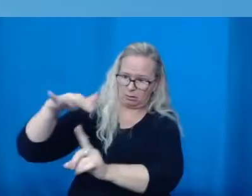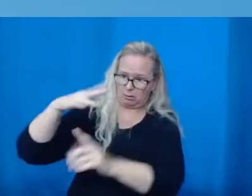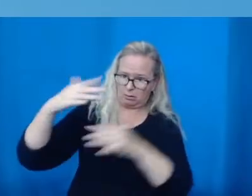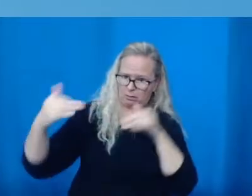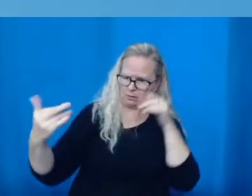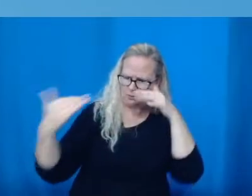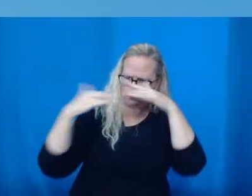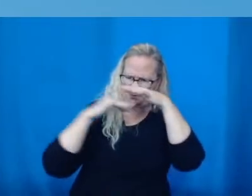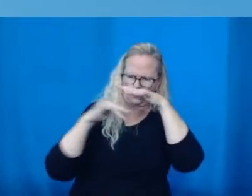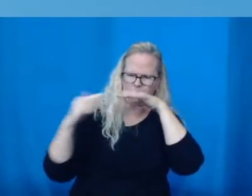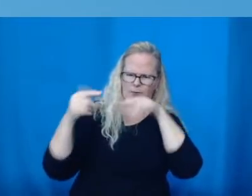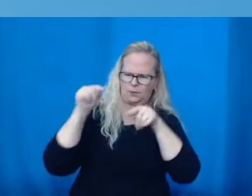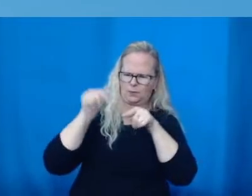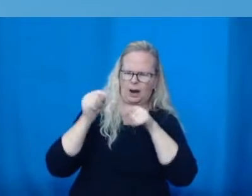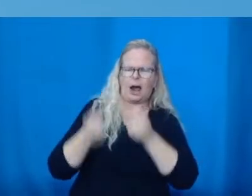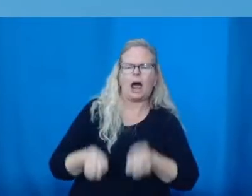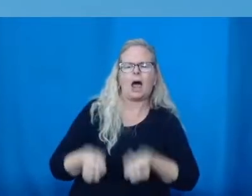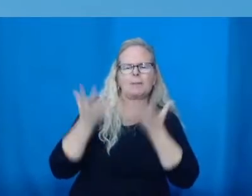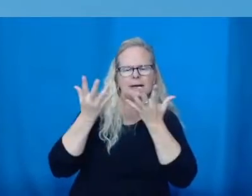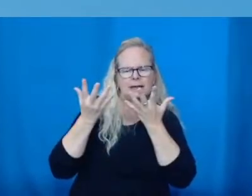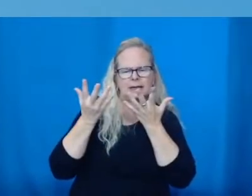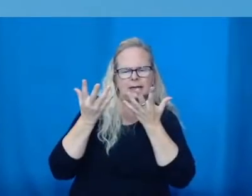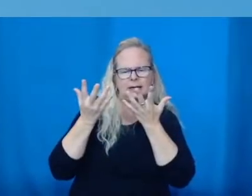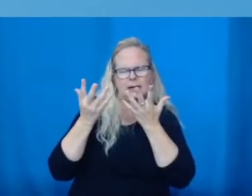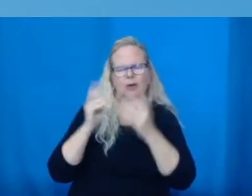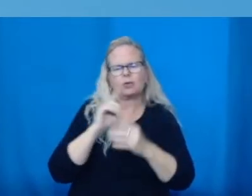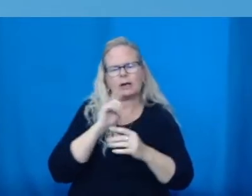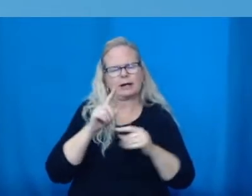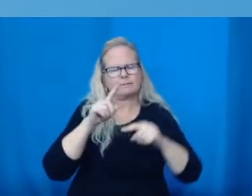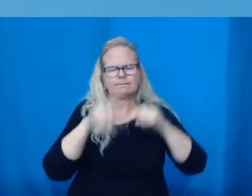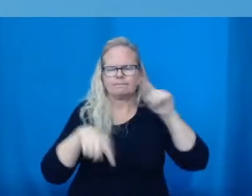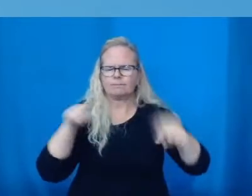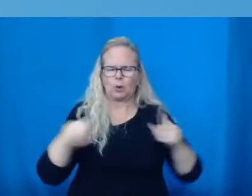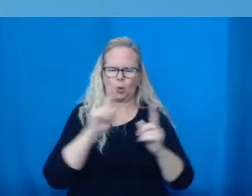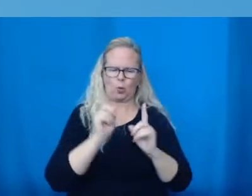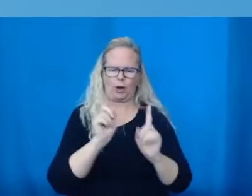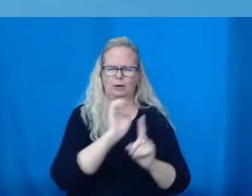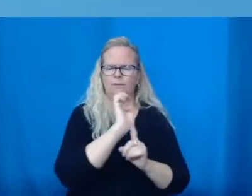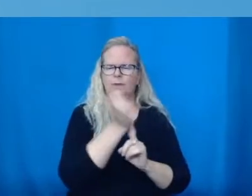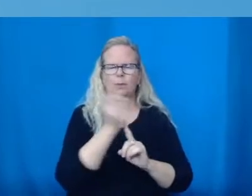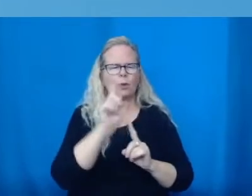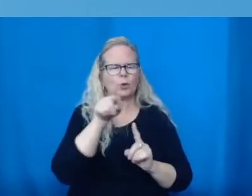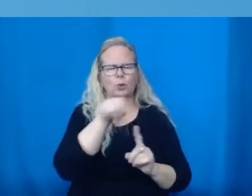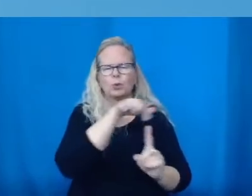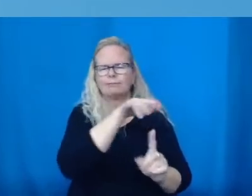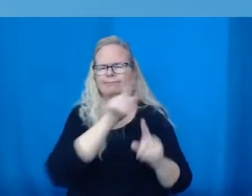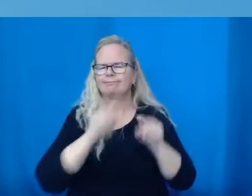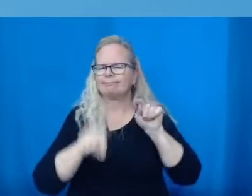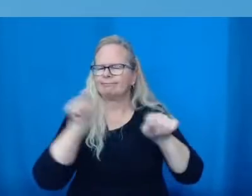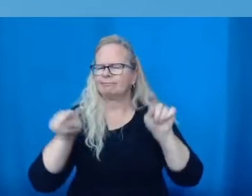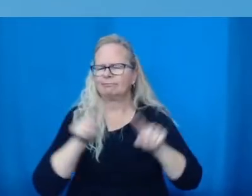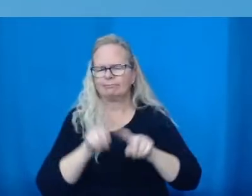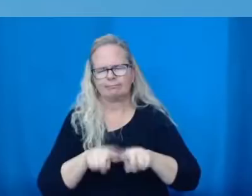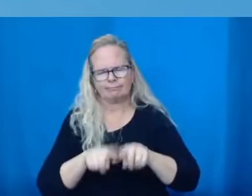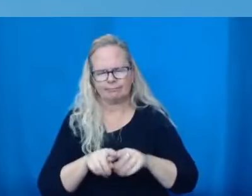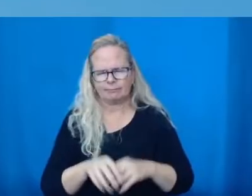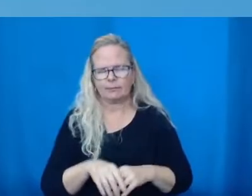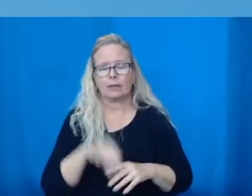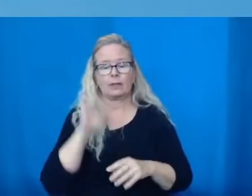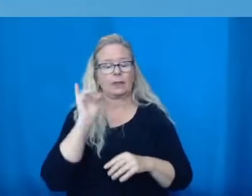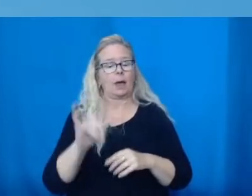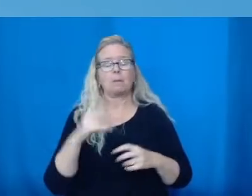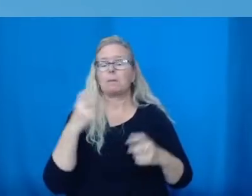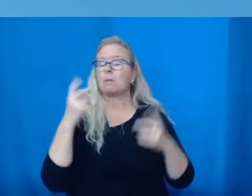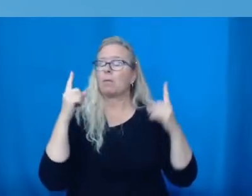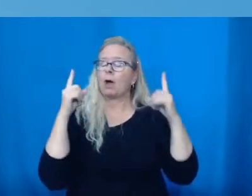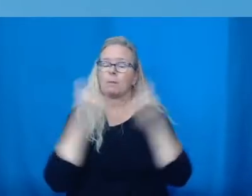So needless to say, this is a complex problem, and there's a lot of statistical elements here. But despite that complexity, we know that to